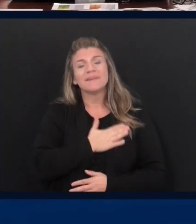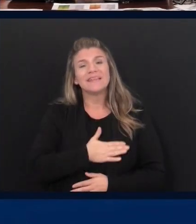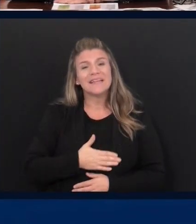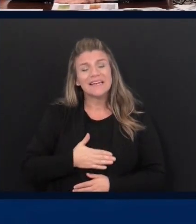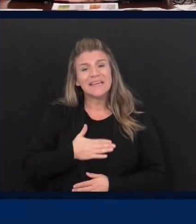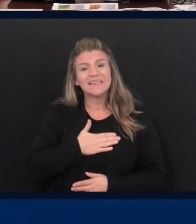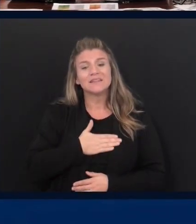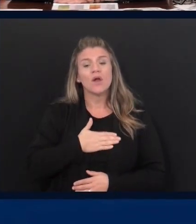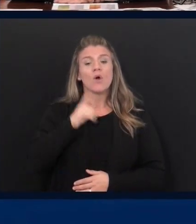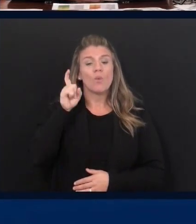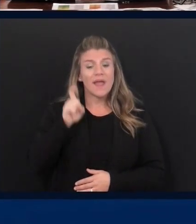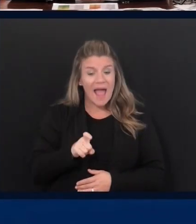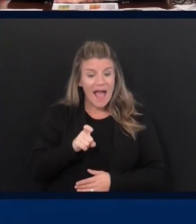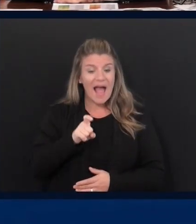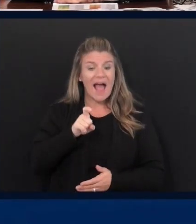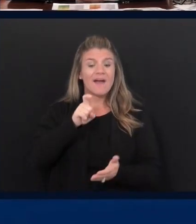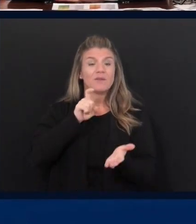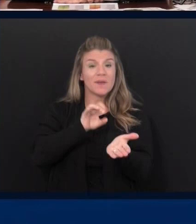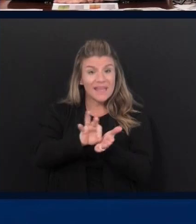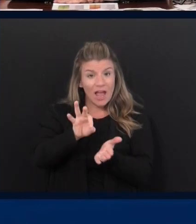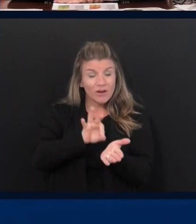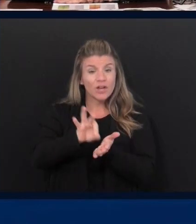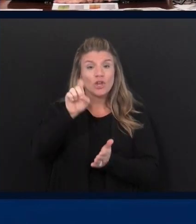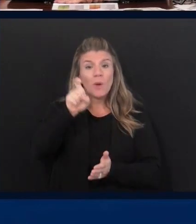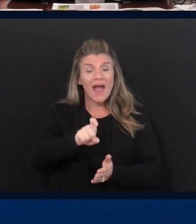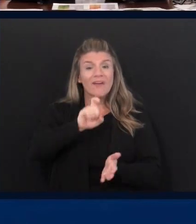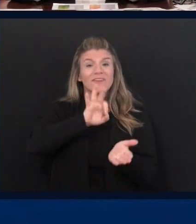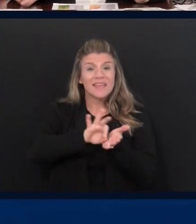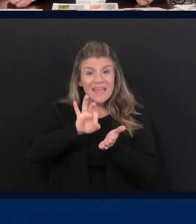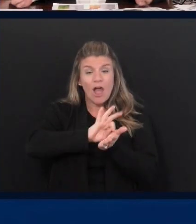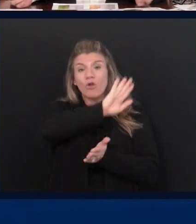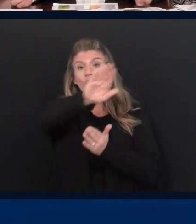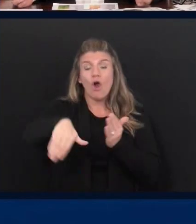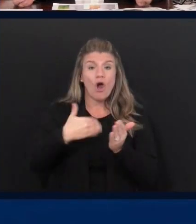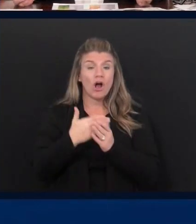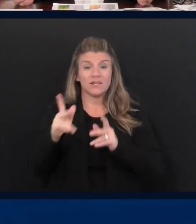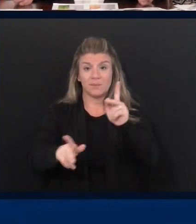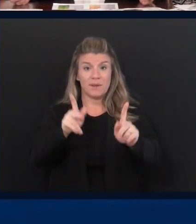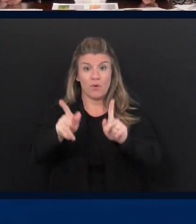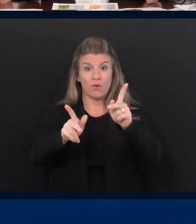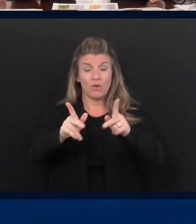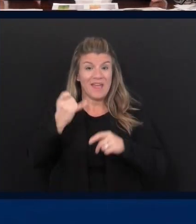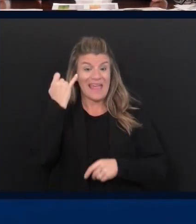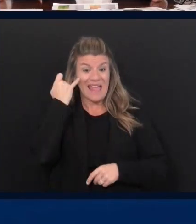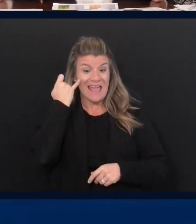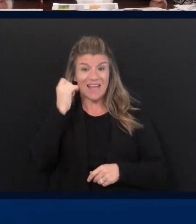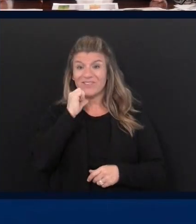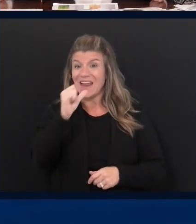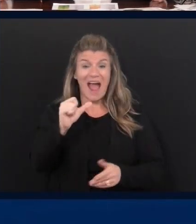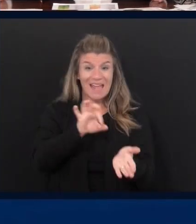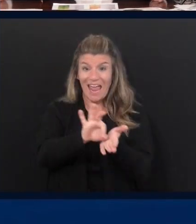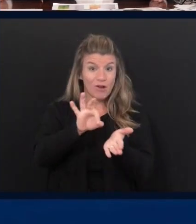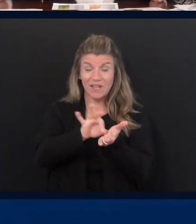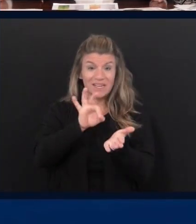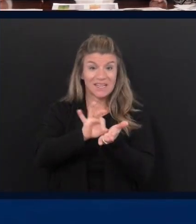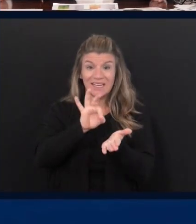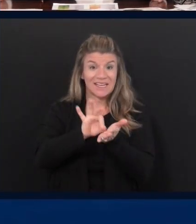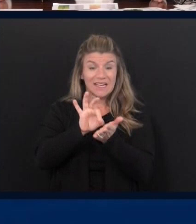we have got to get ourselves counted. Because if we don't, at the end of the